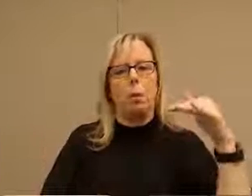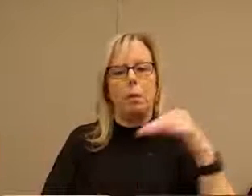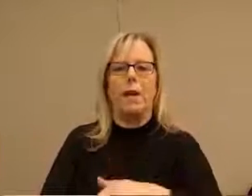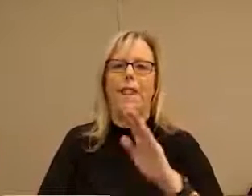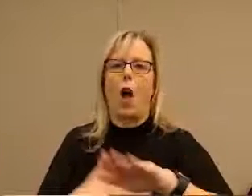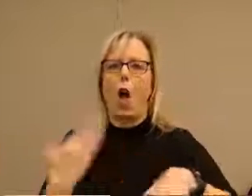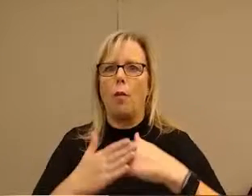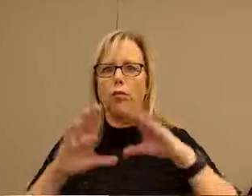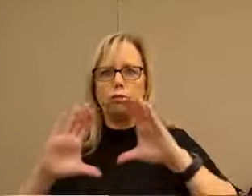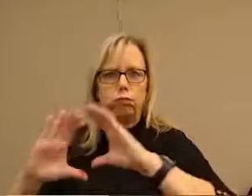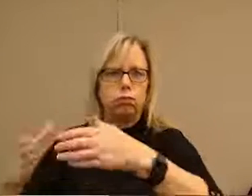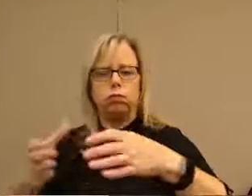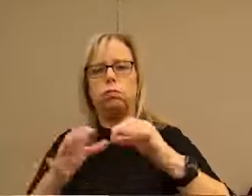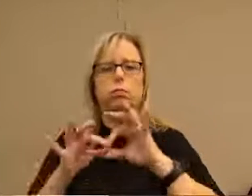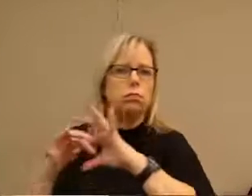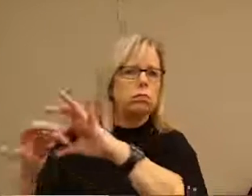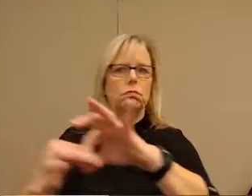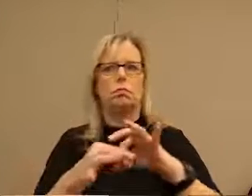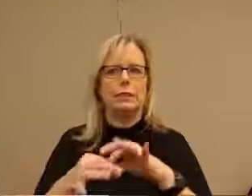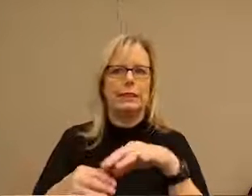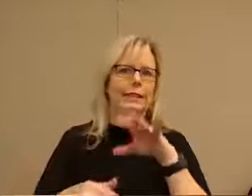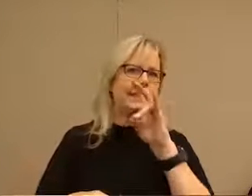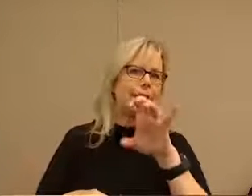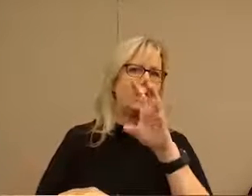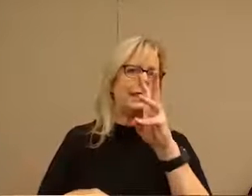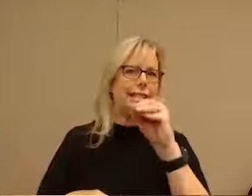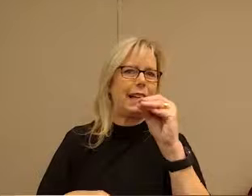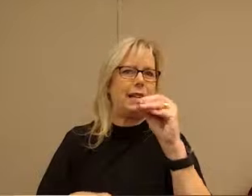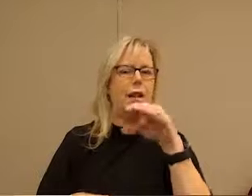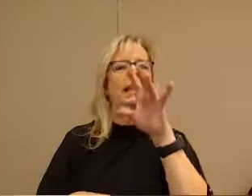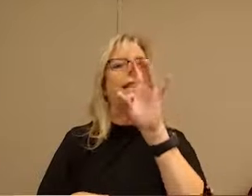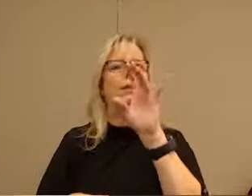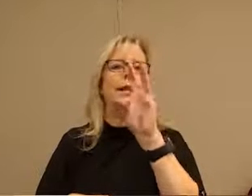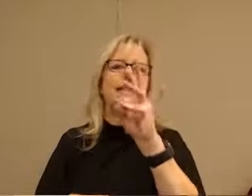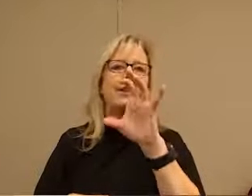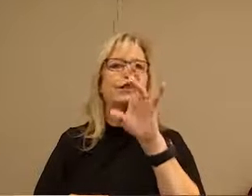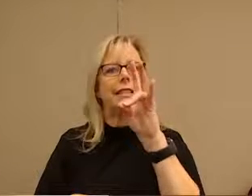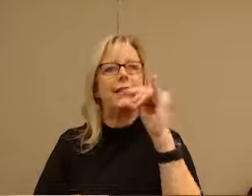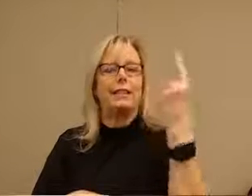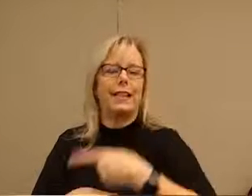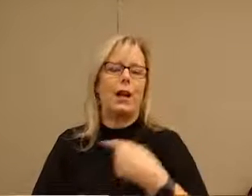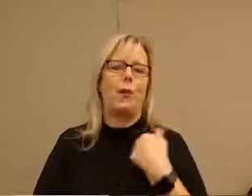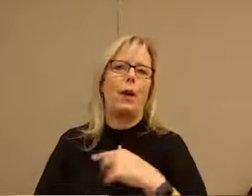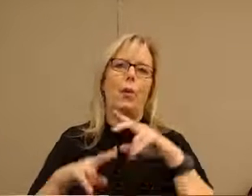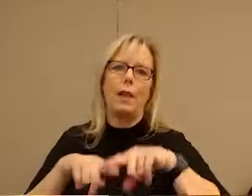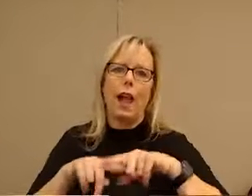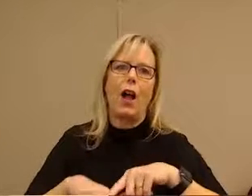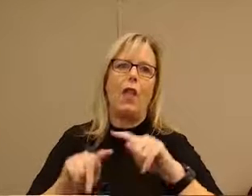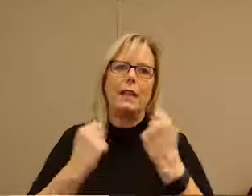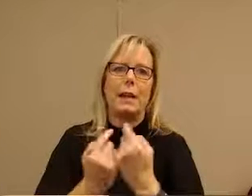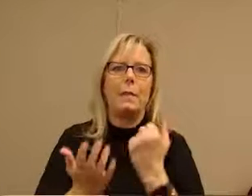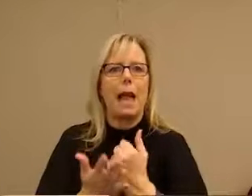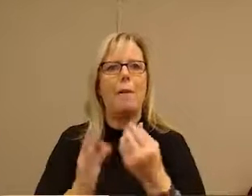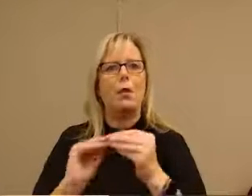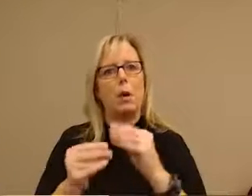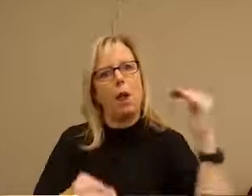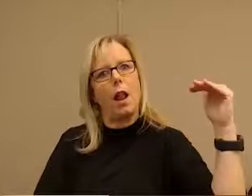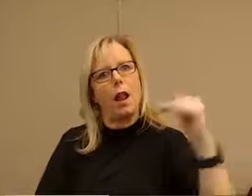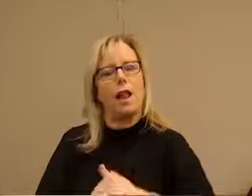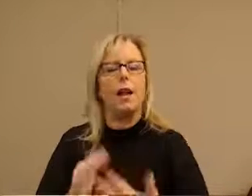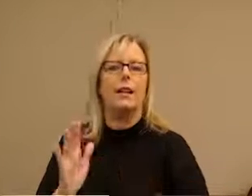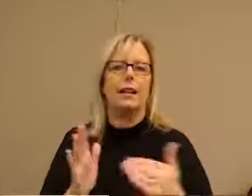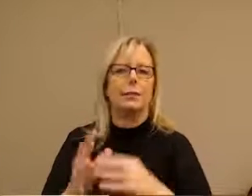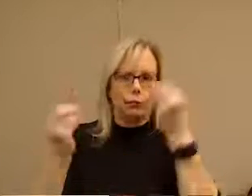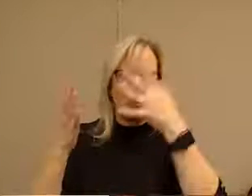for 670 days now, and we're relying on the team to continue to try to help get these numbers back down. Tell